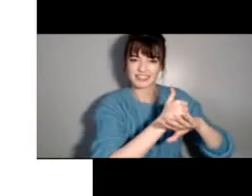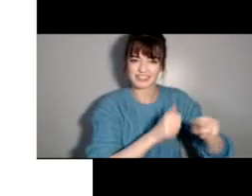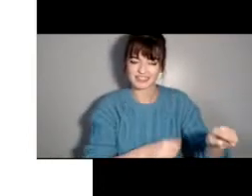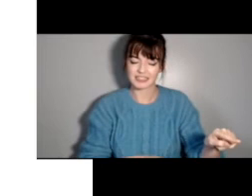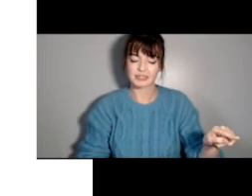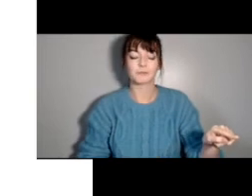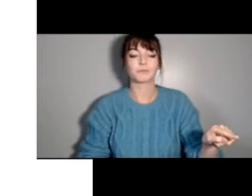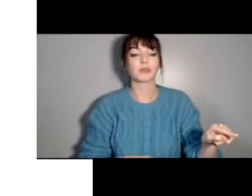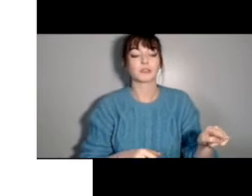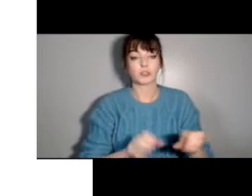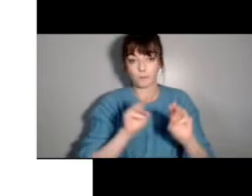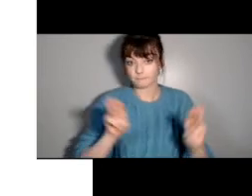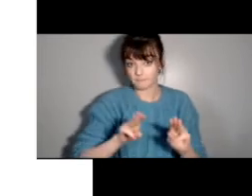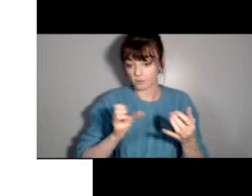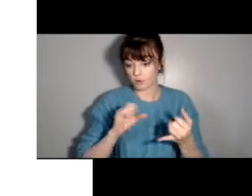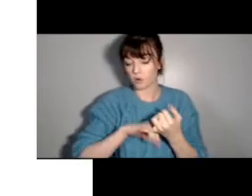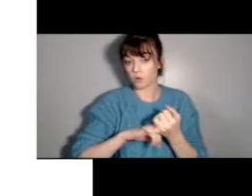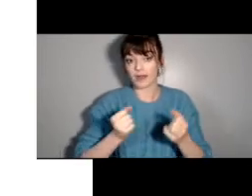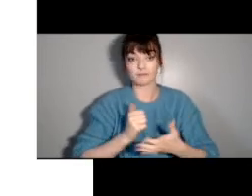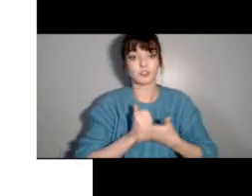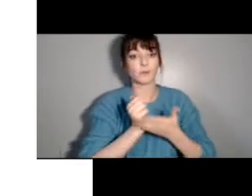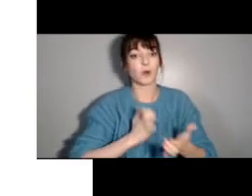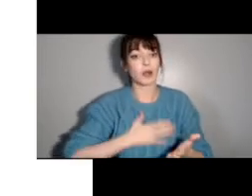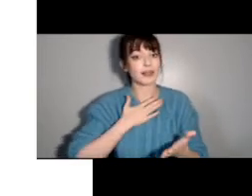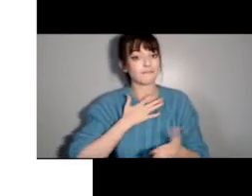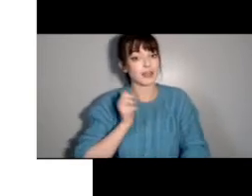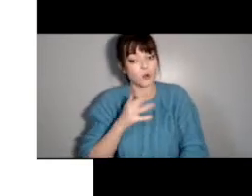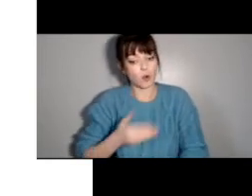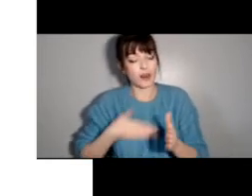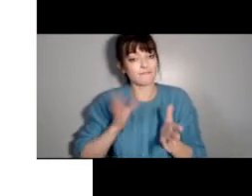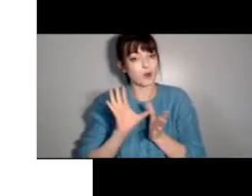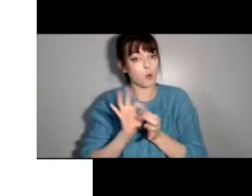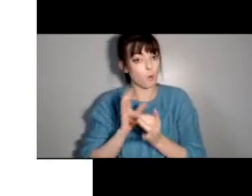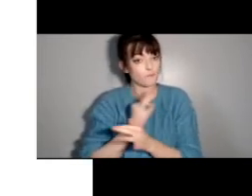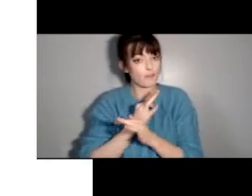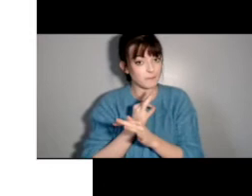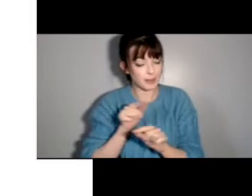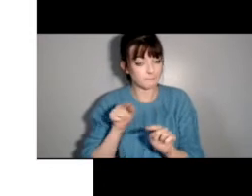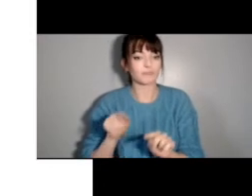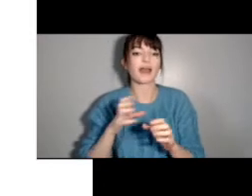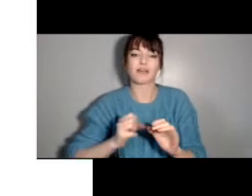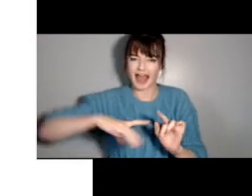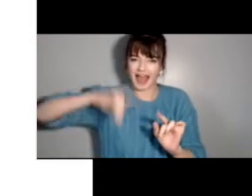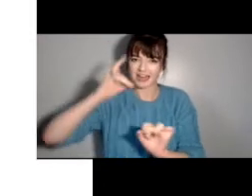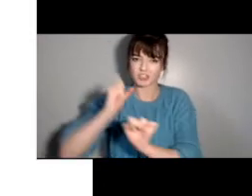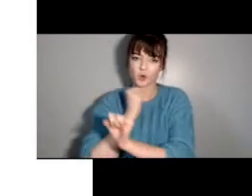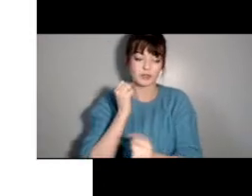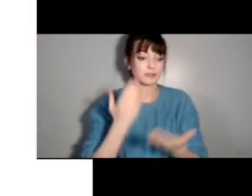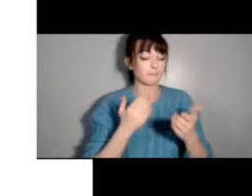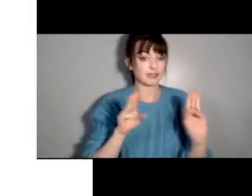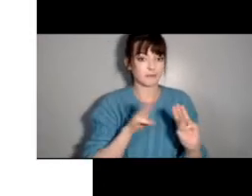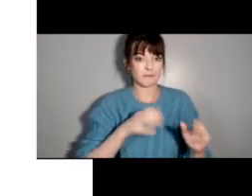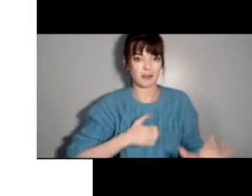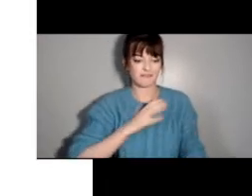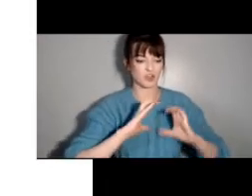Participants with supported living arrangements or those living in their family home had significantly higher scores than those living in community